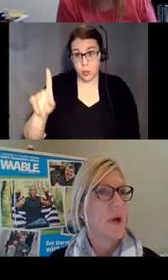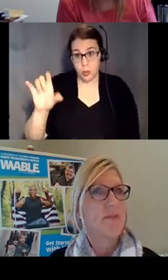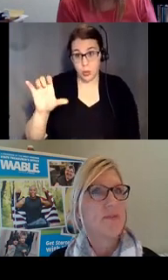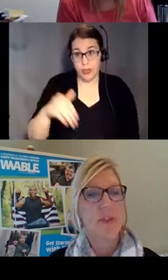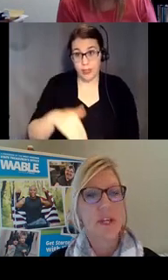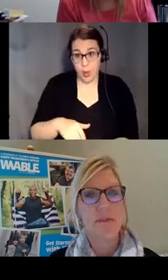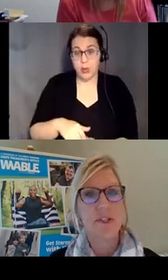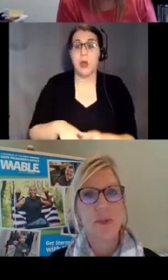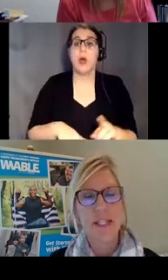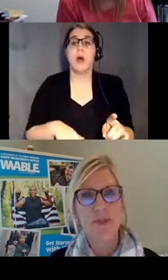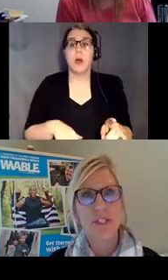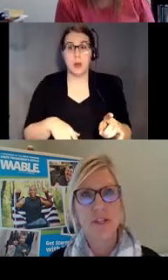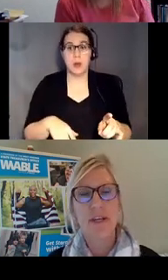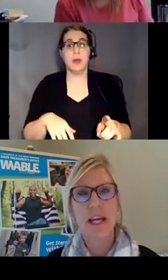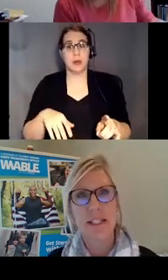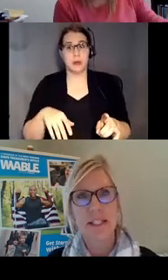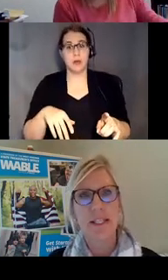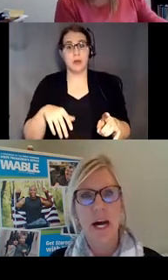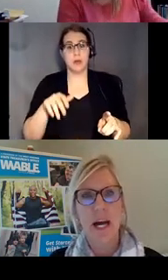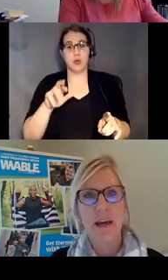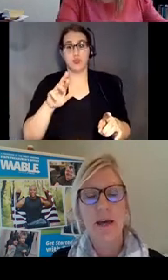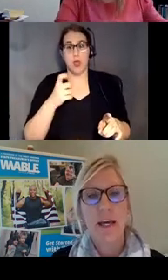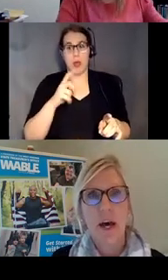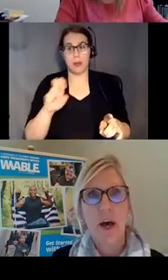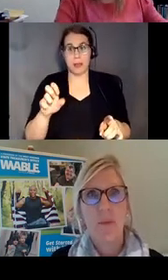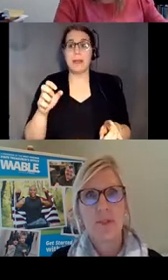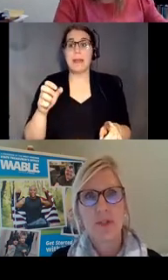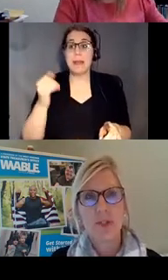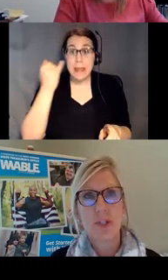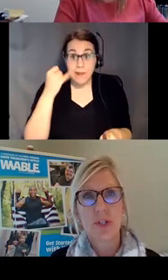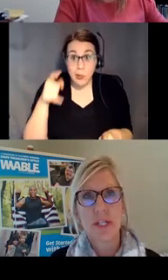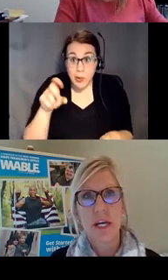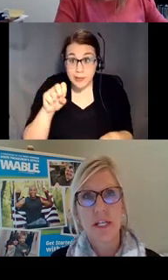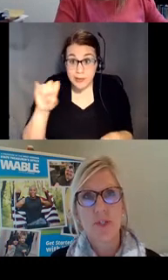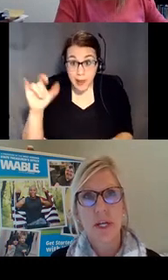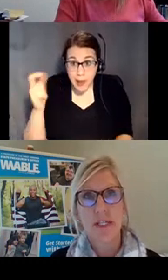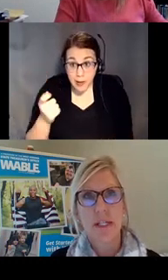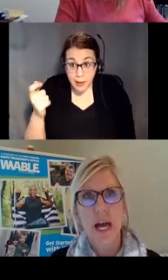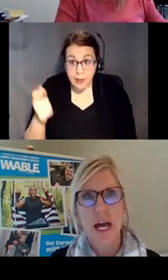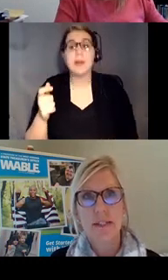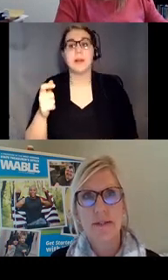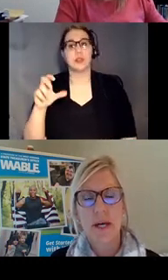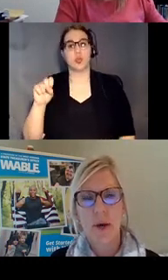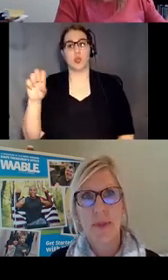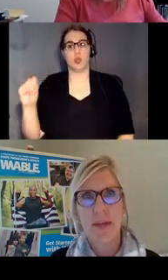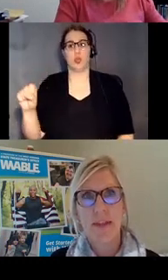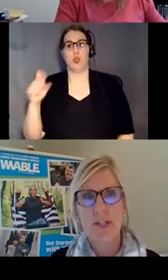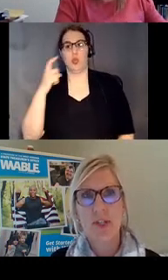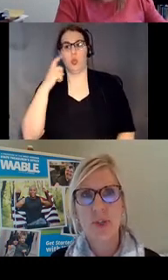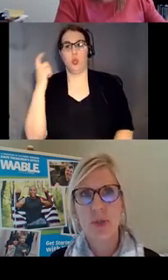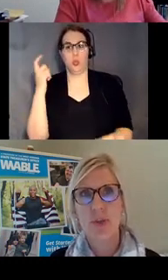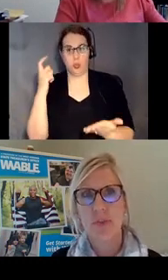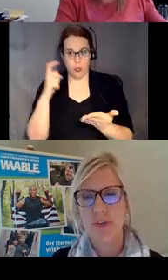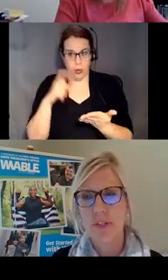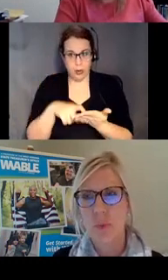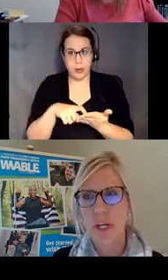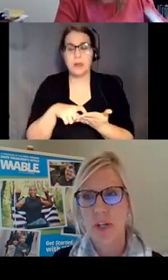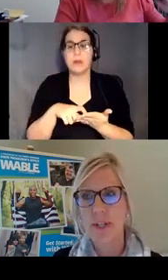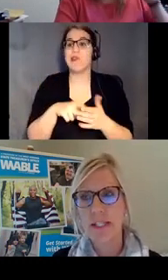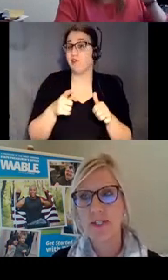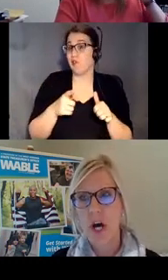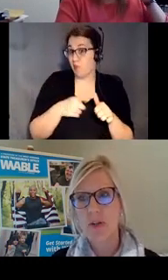Yeah, so if for the individual that's receiving SSI, Social Security does recognize, they exclude the